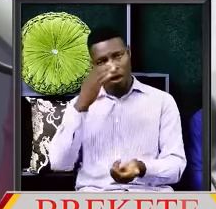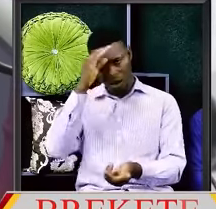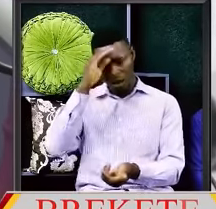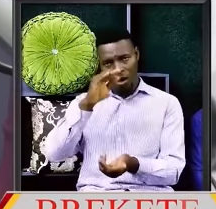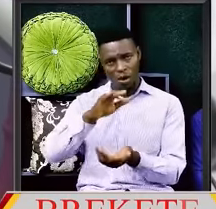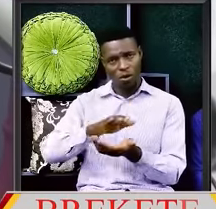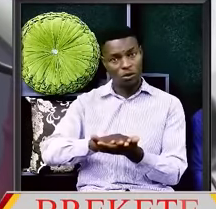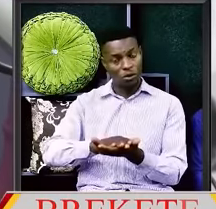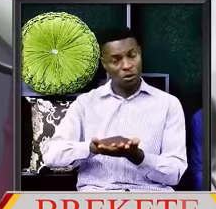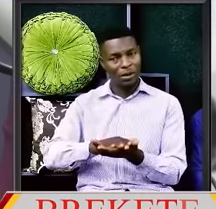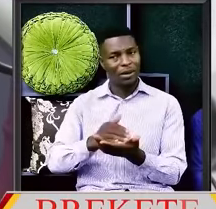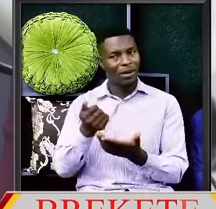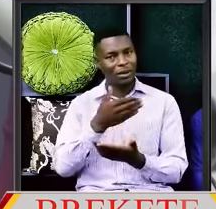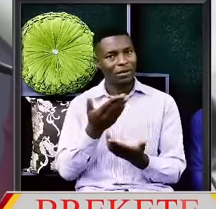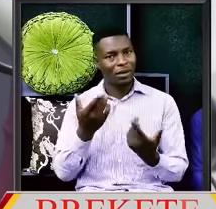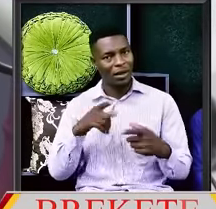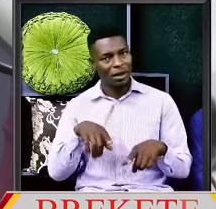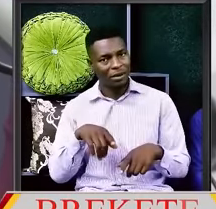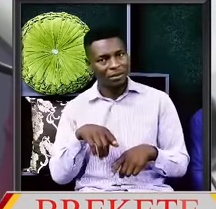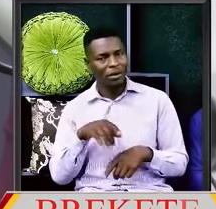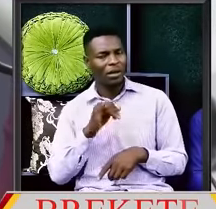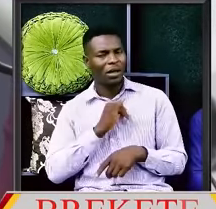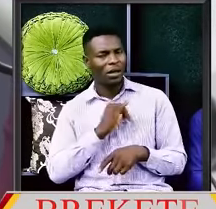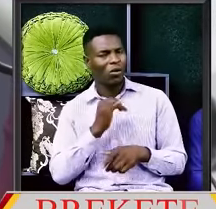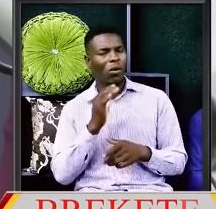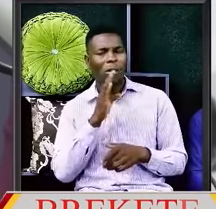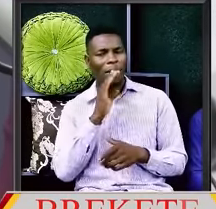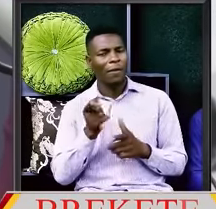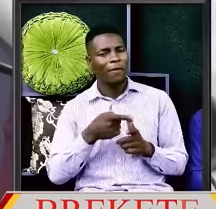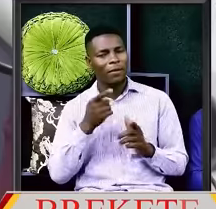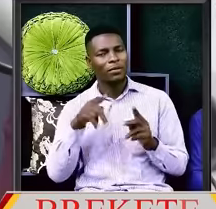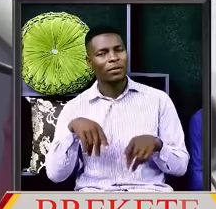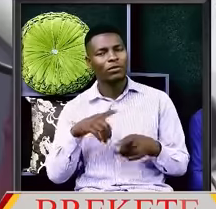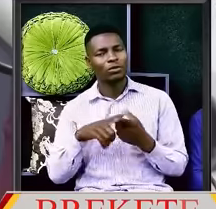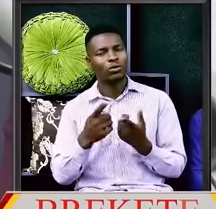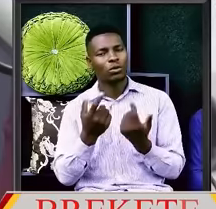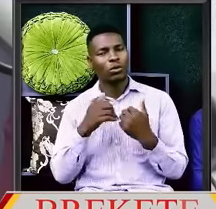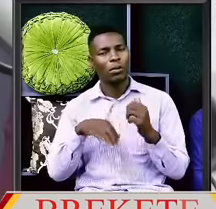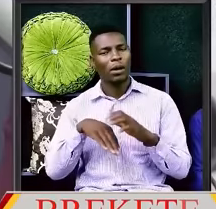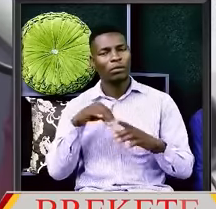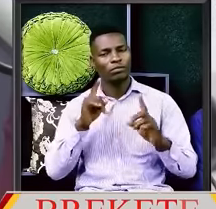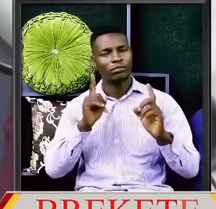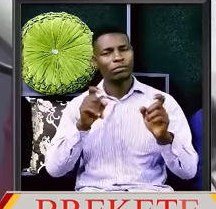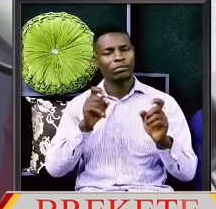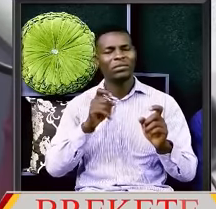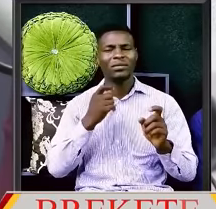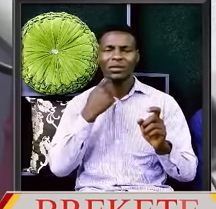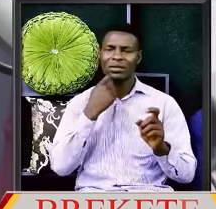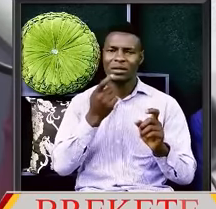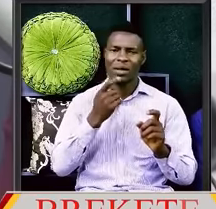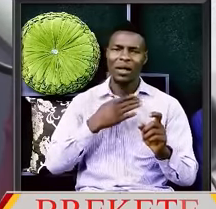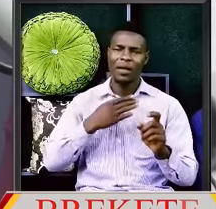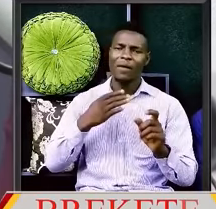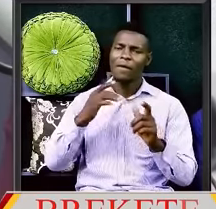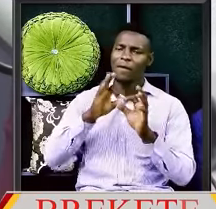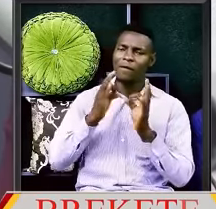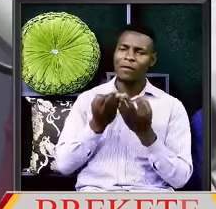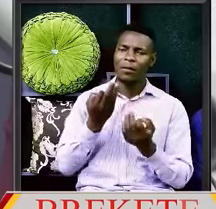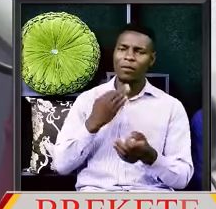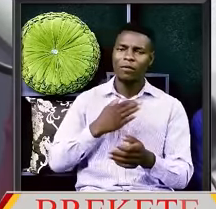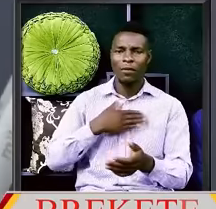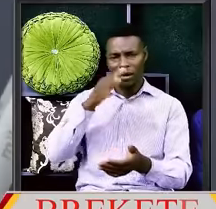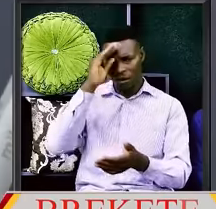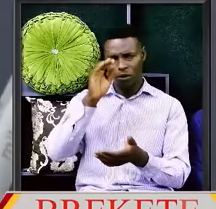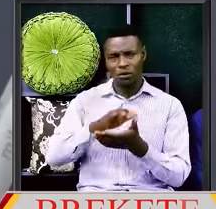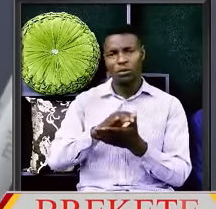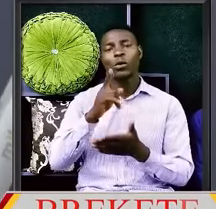be the first person who should ask question. I should come out and tell the family of my husband what happened to my husband. And that's